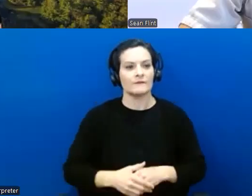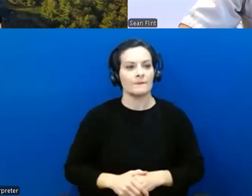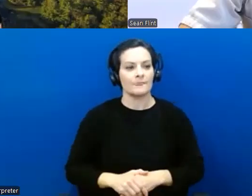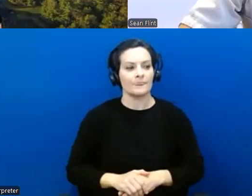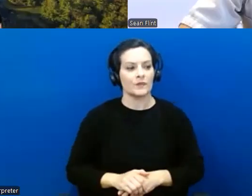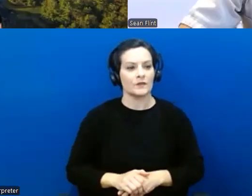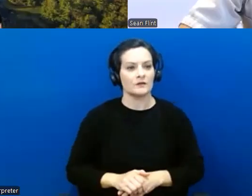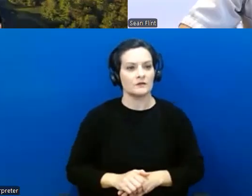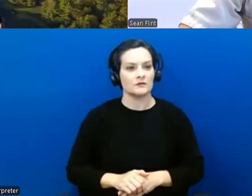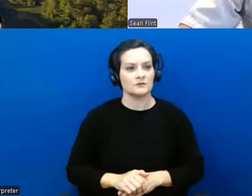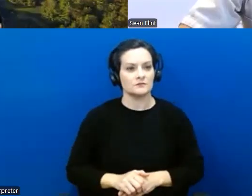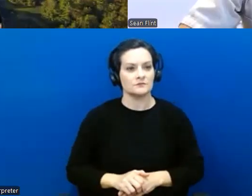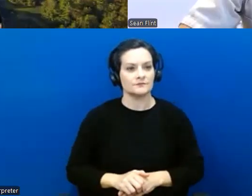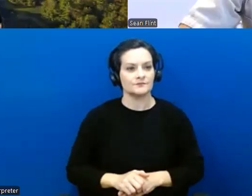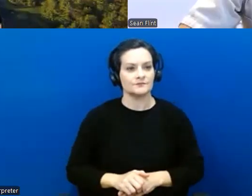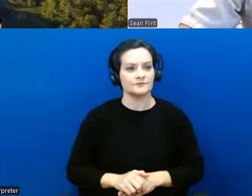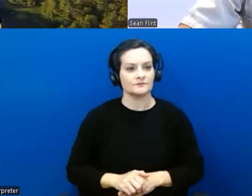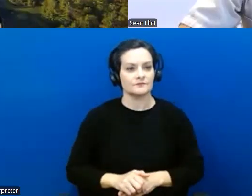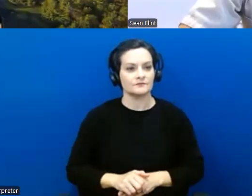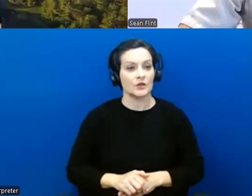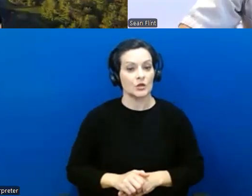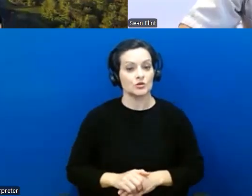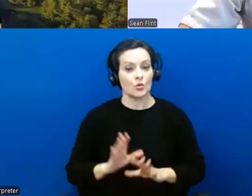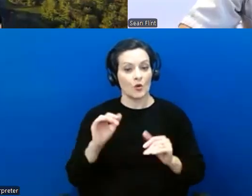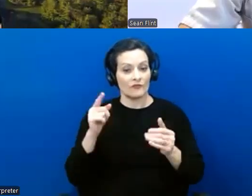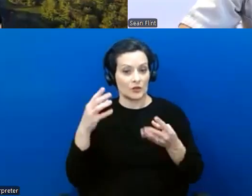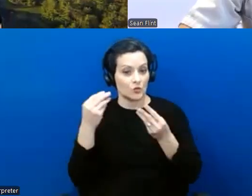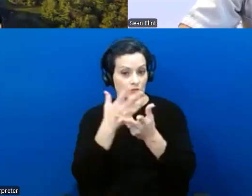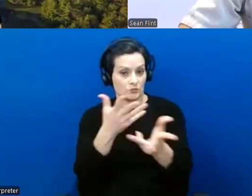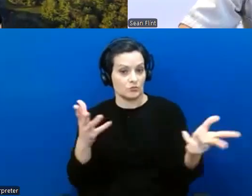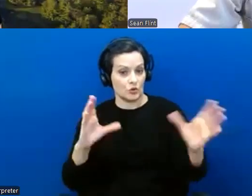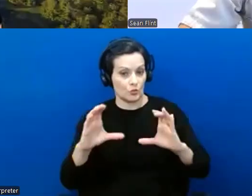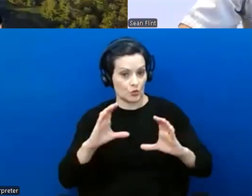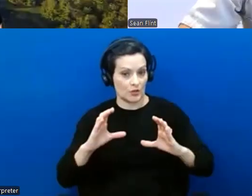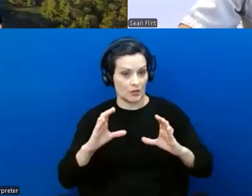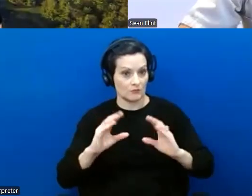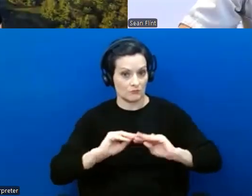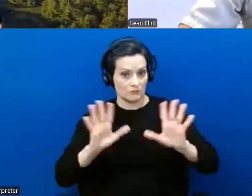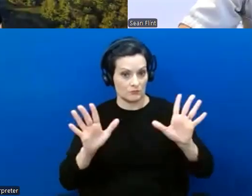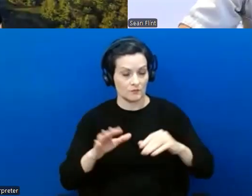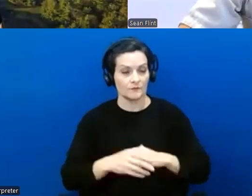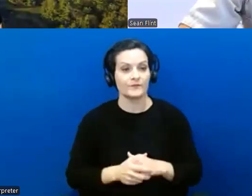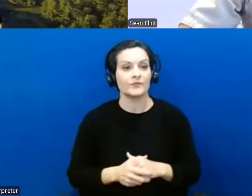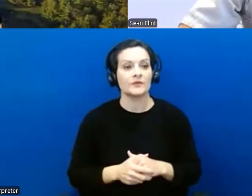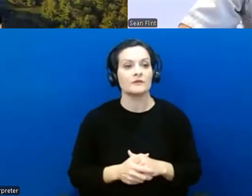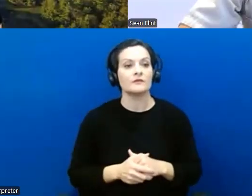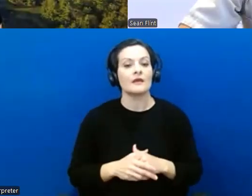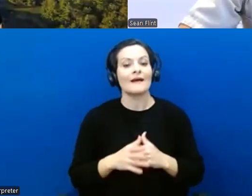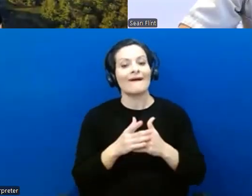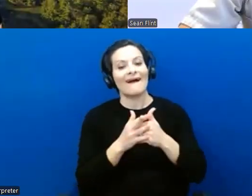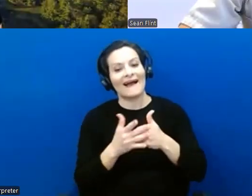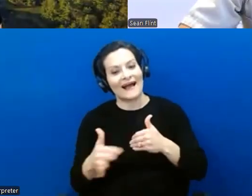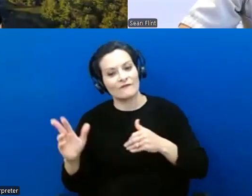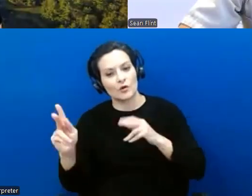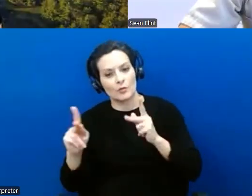And so hopefully you've primed them for that. But afterwards, people are still going to need to be interacting with that area that